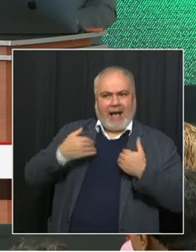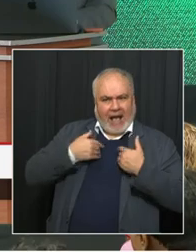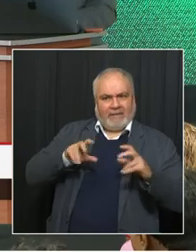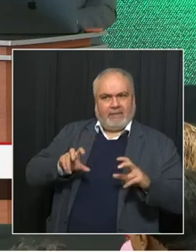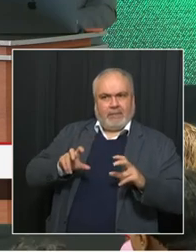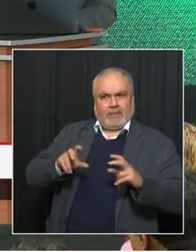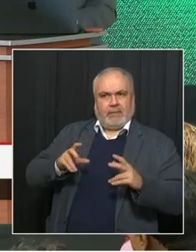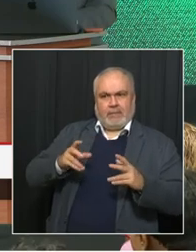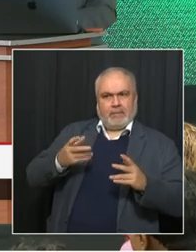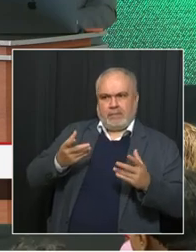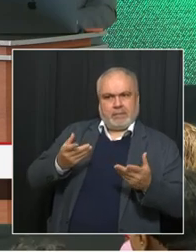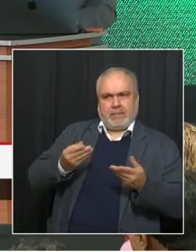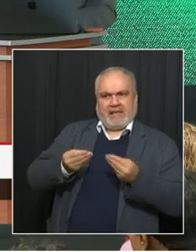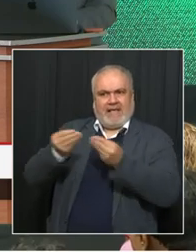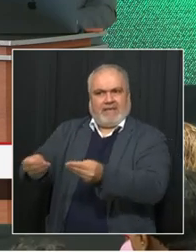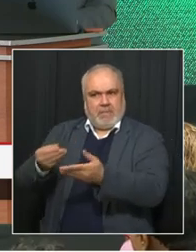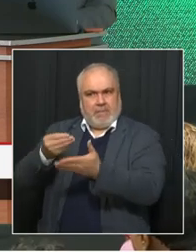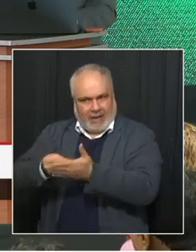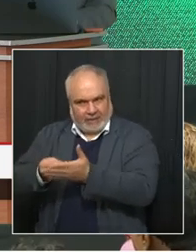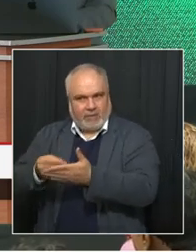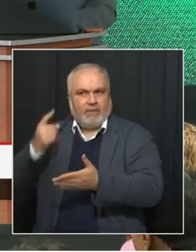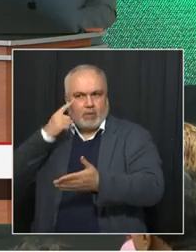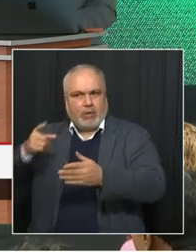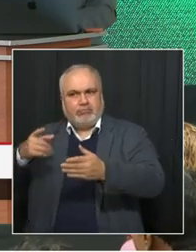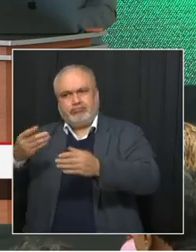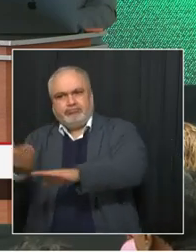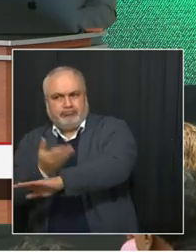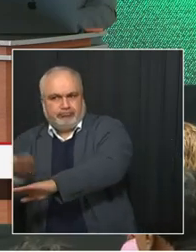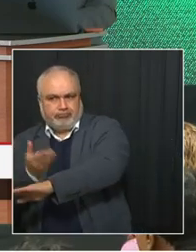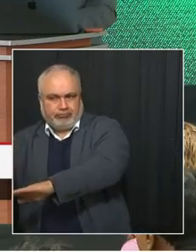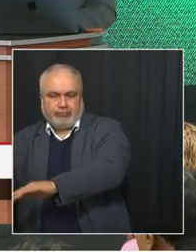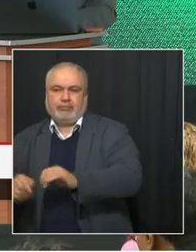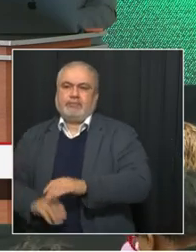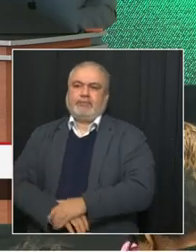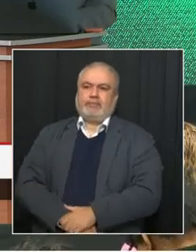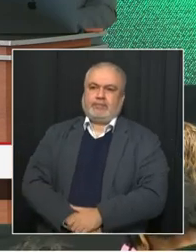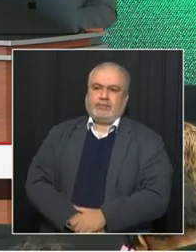Development for small residential repairs.